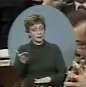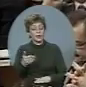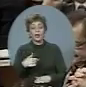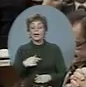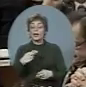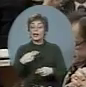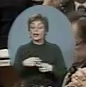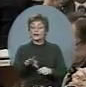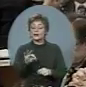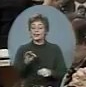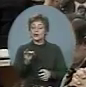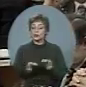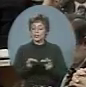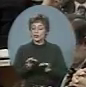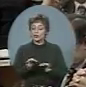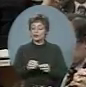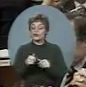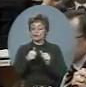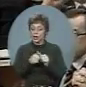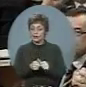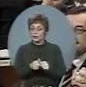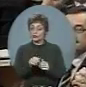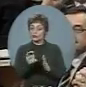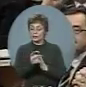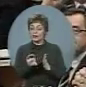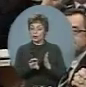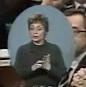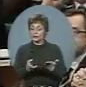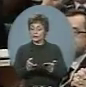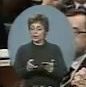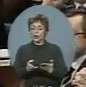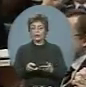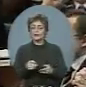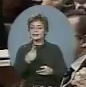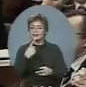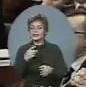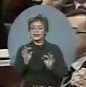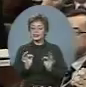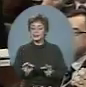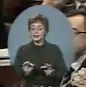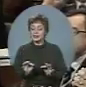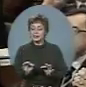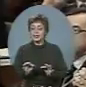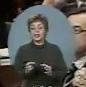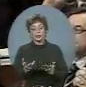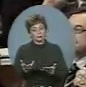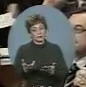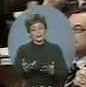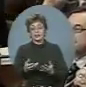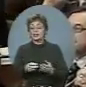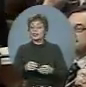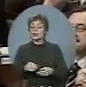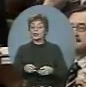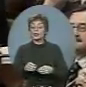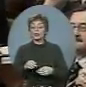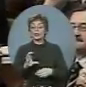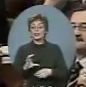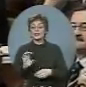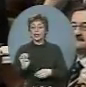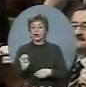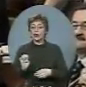the elected executive arm of government. This government has established an independent consultative process that includes, in